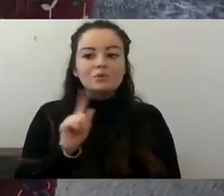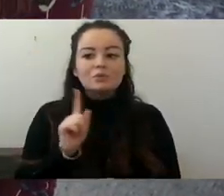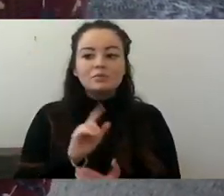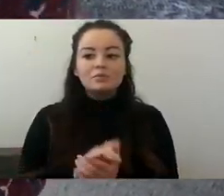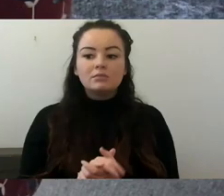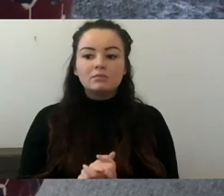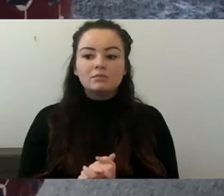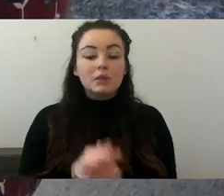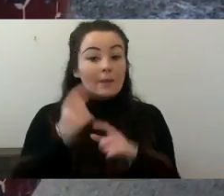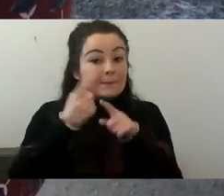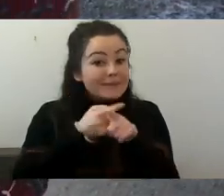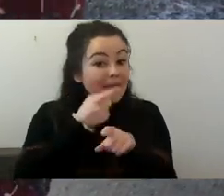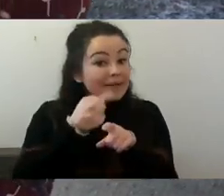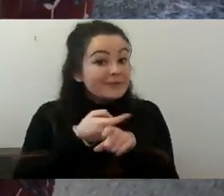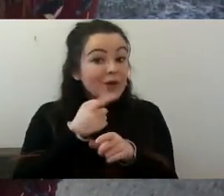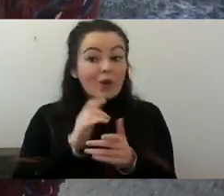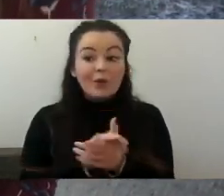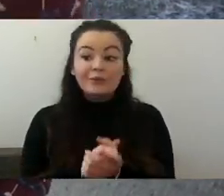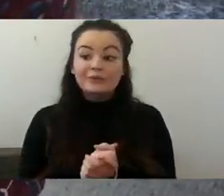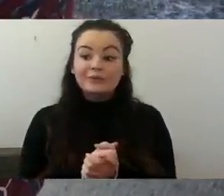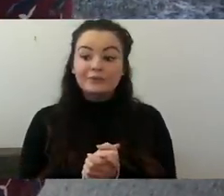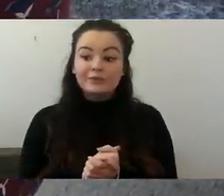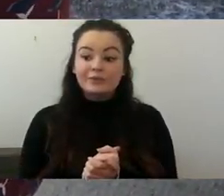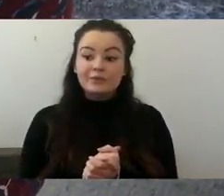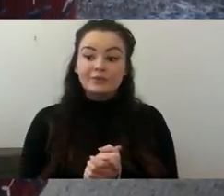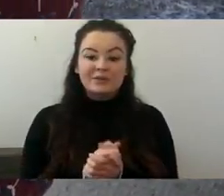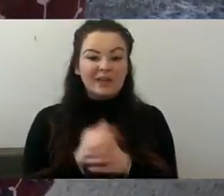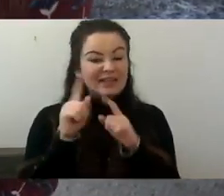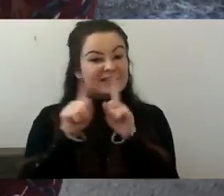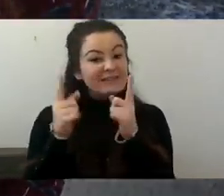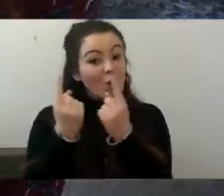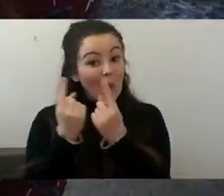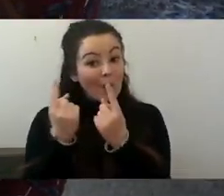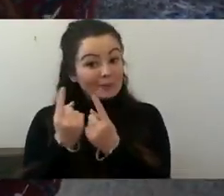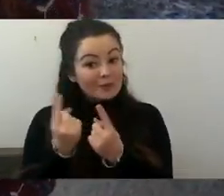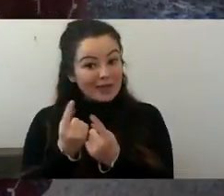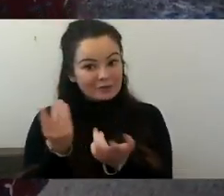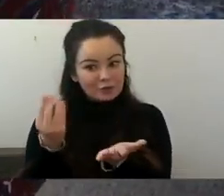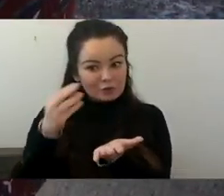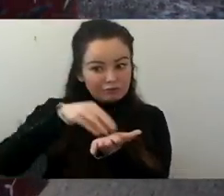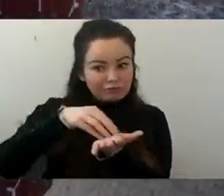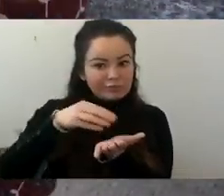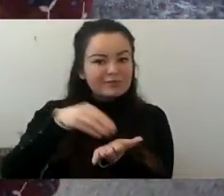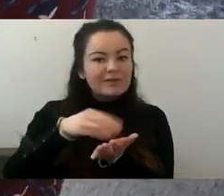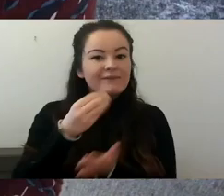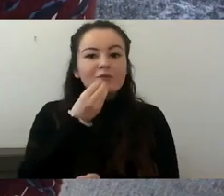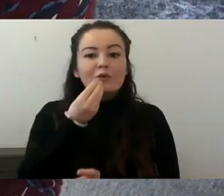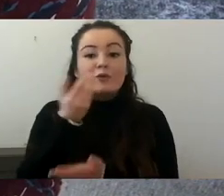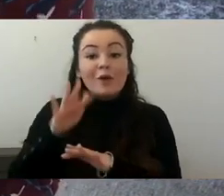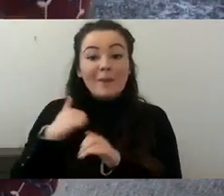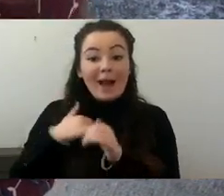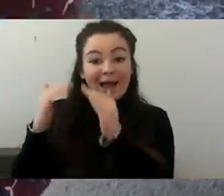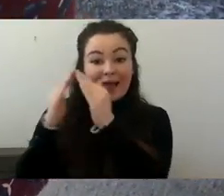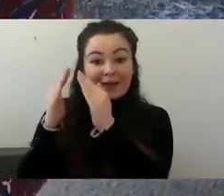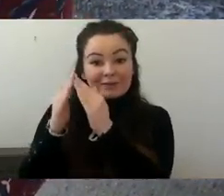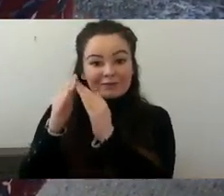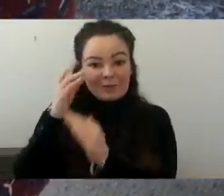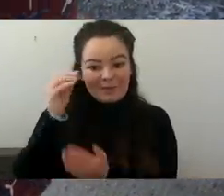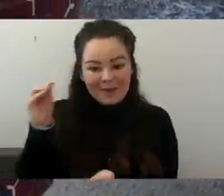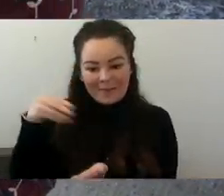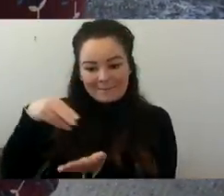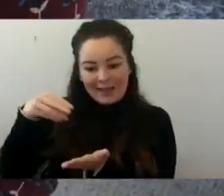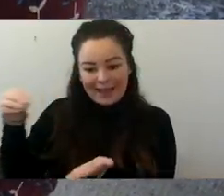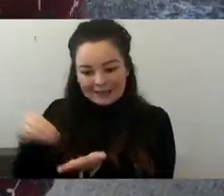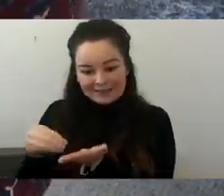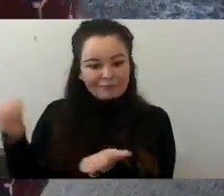we used some potatoes and objects, foods from the